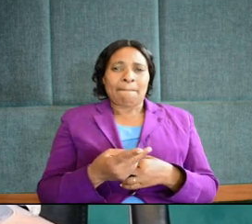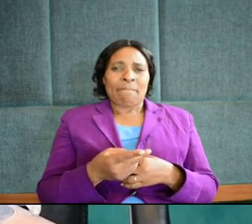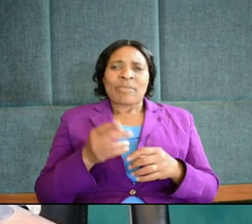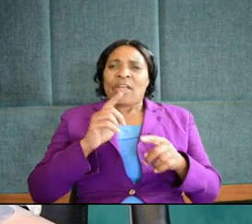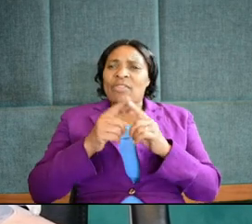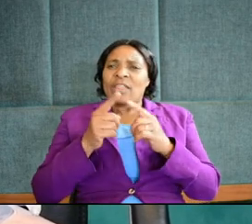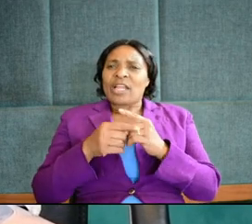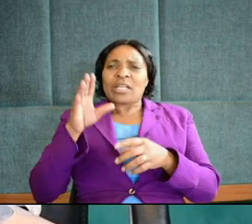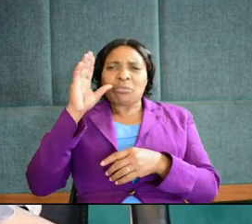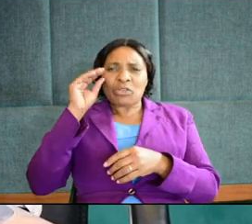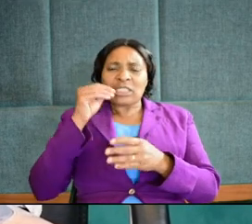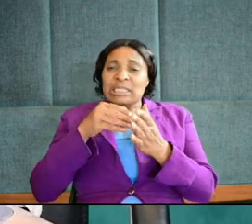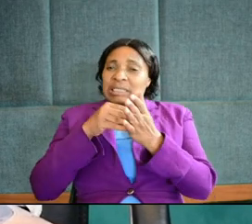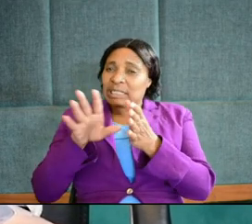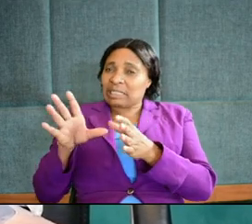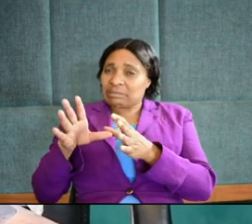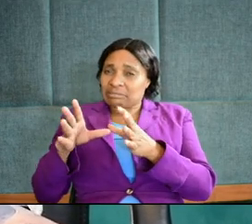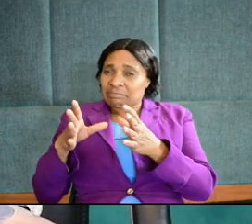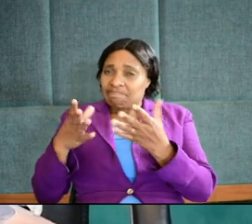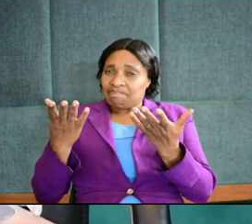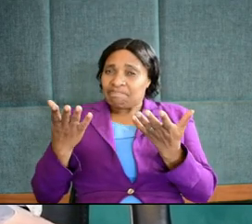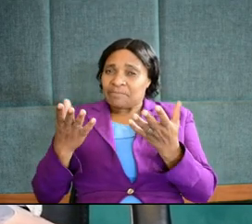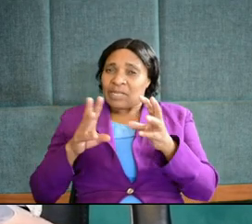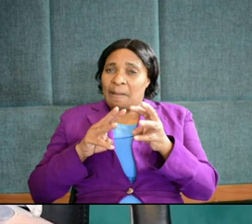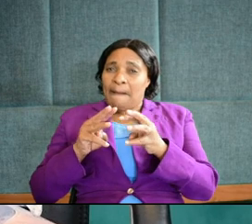And then Moses sent messengers